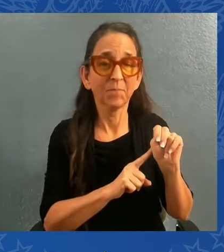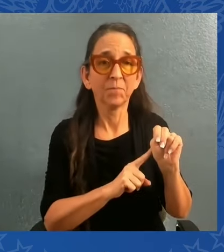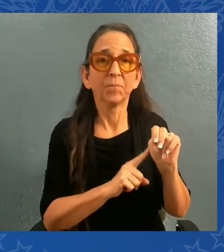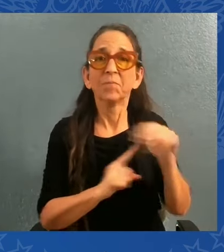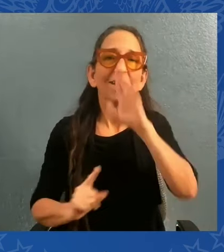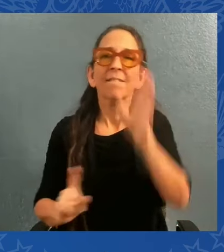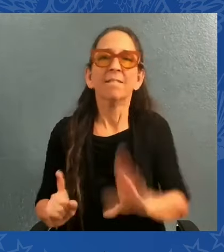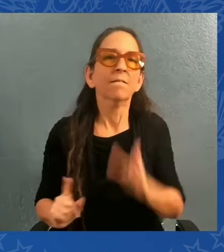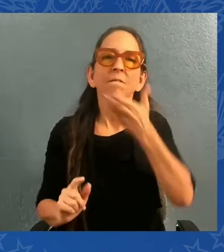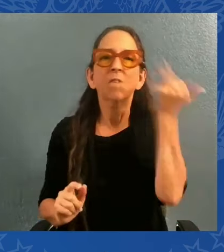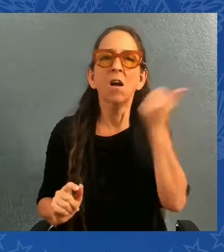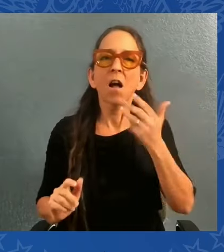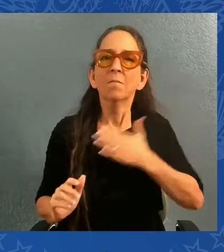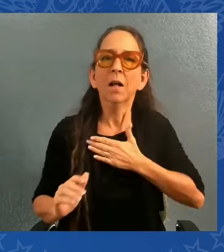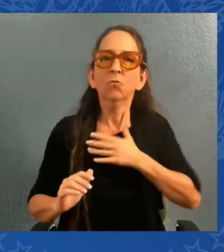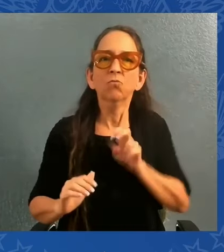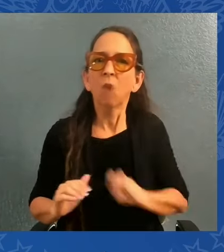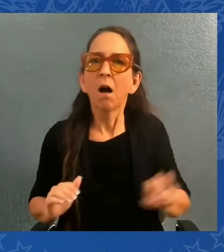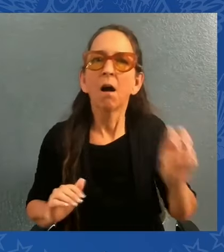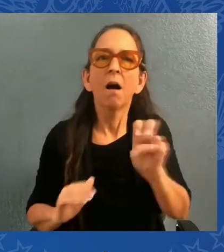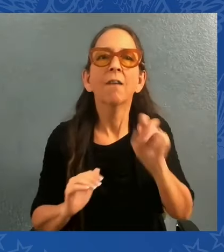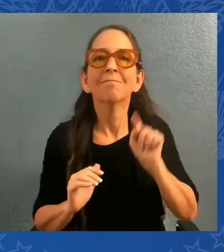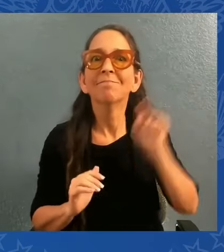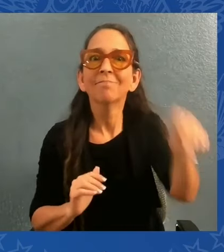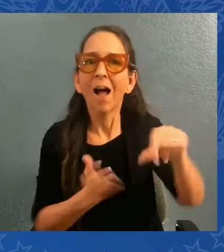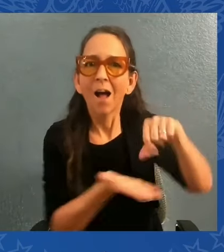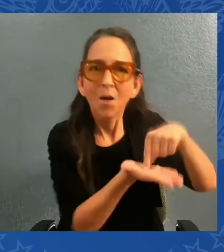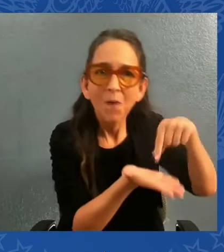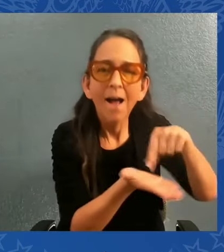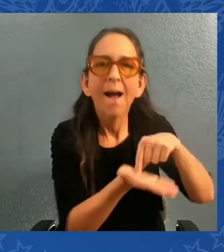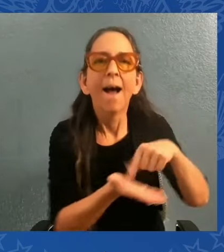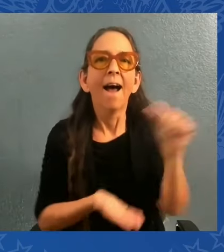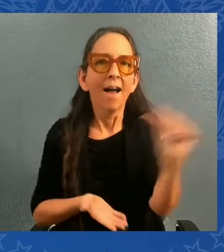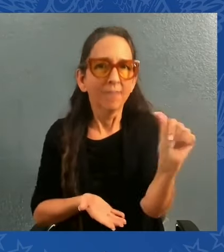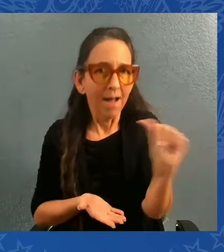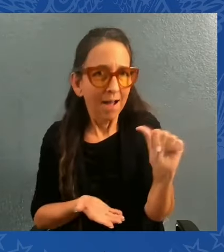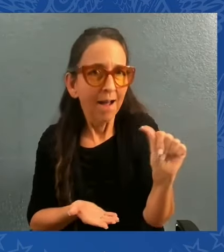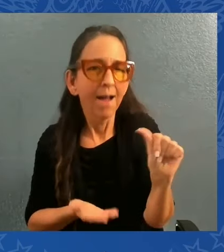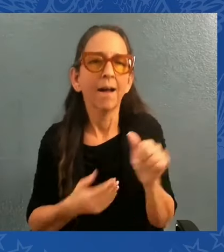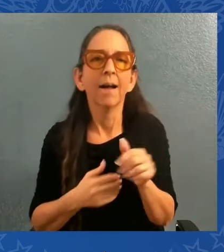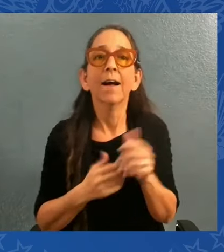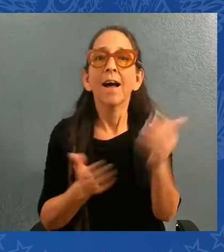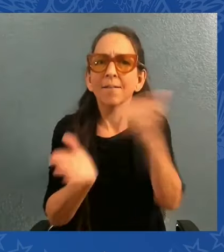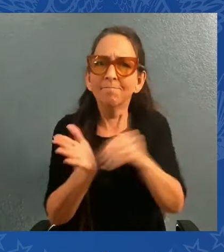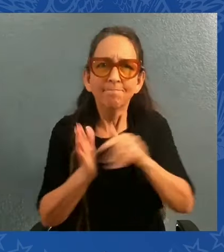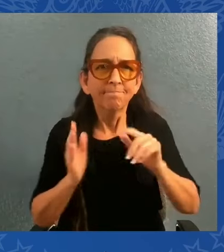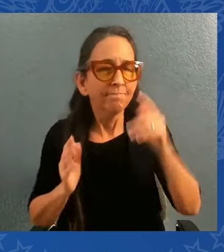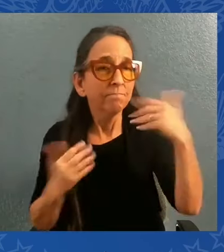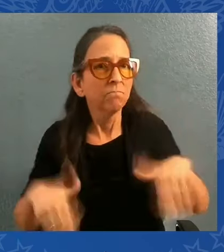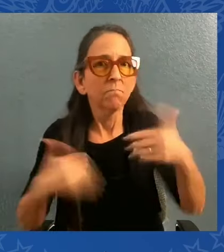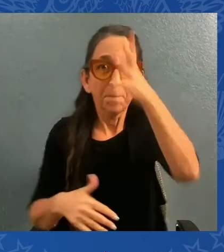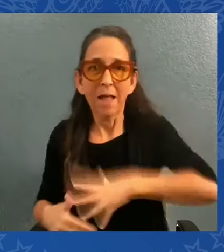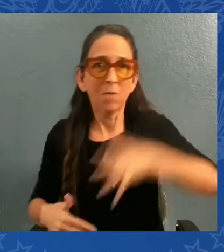young men and women served and sacrificed to keep our nation safe. Four presidents faced a